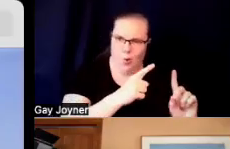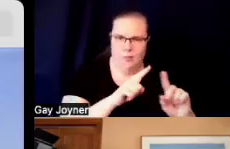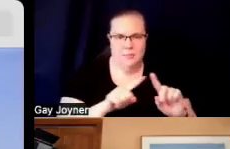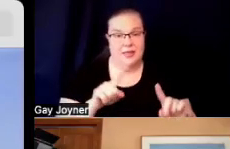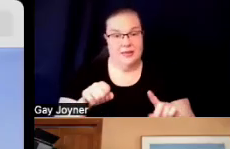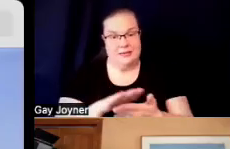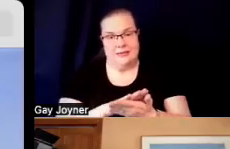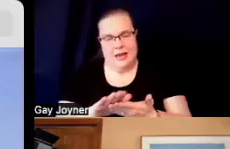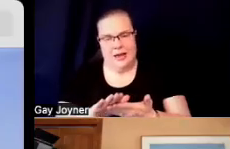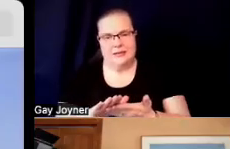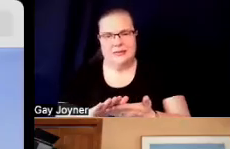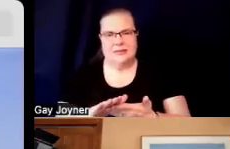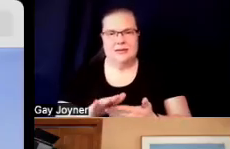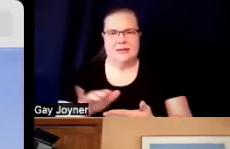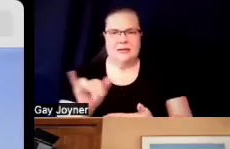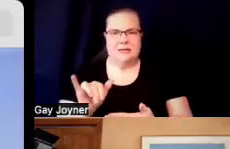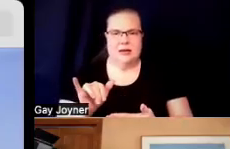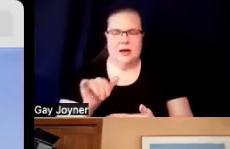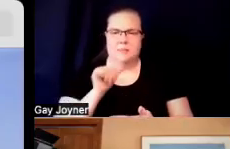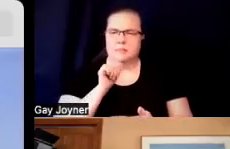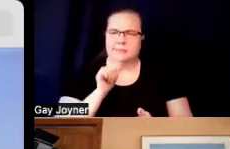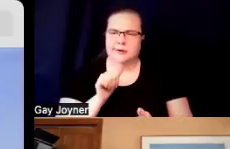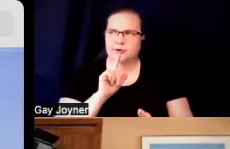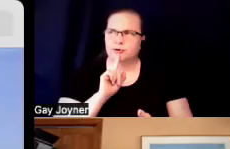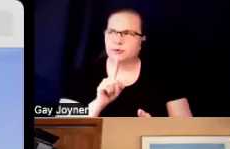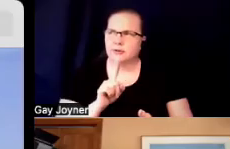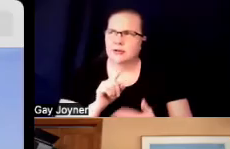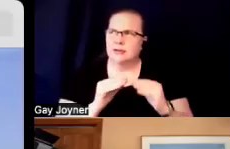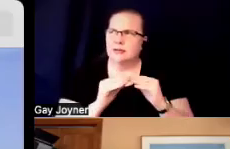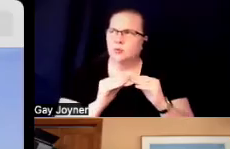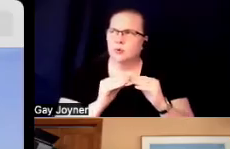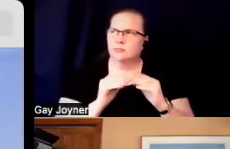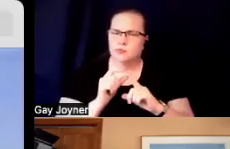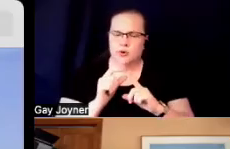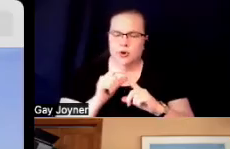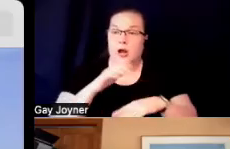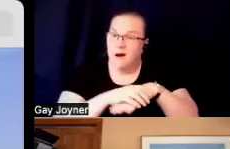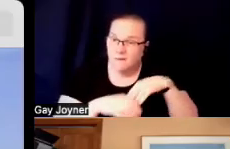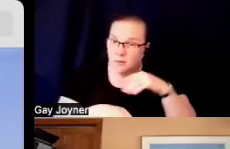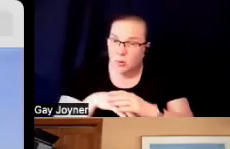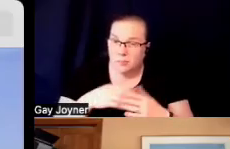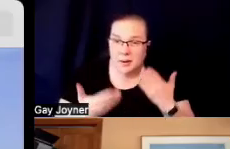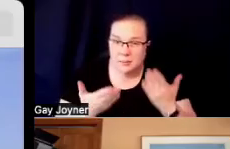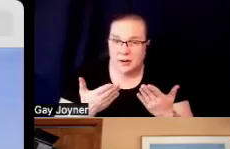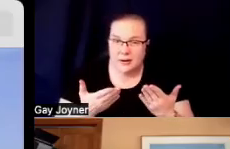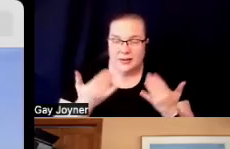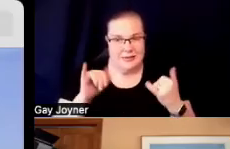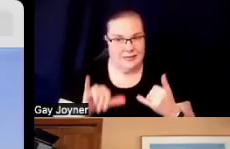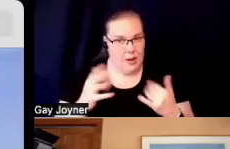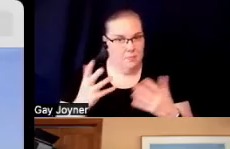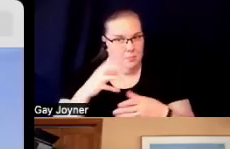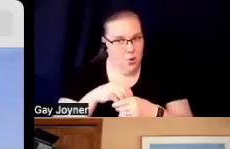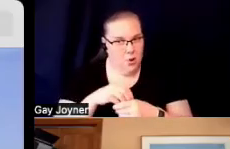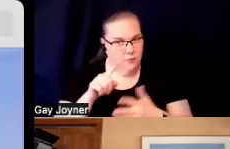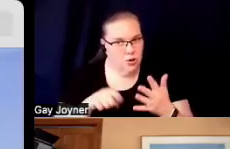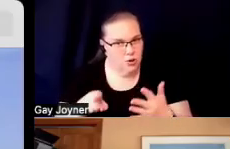nice. It's sort of, I'm not sure, comfortable, I guess. So, did that play at all in, what you saw and